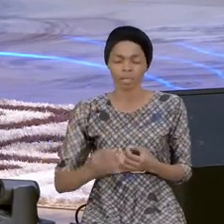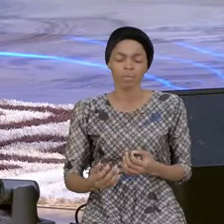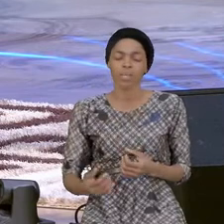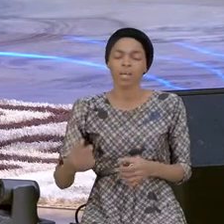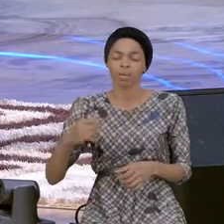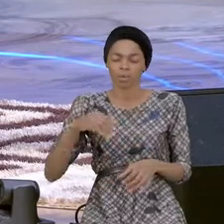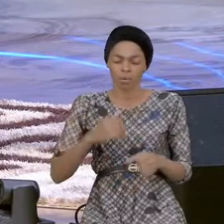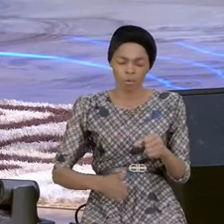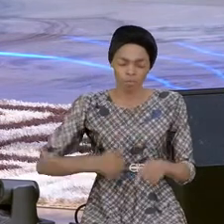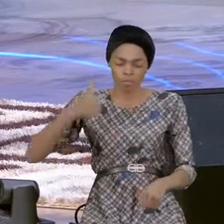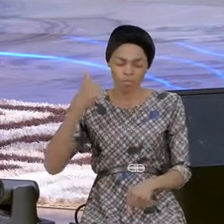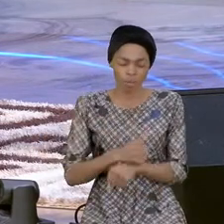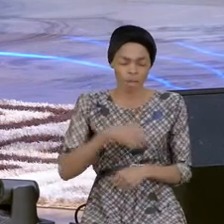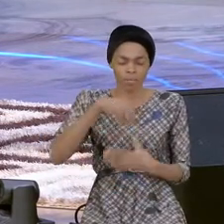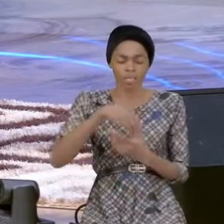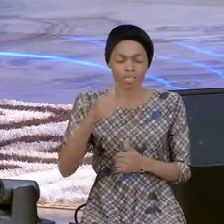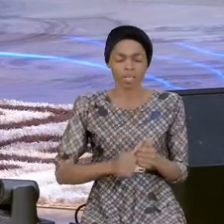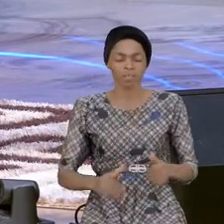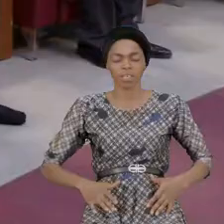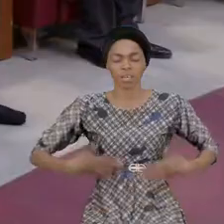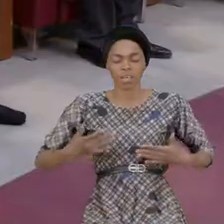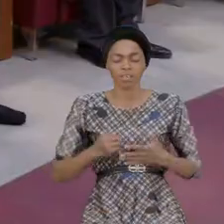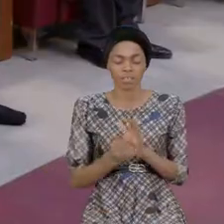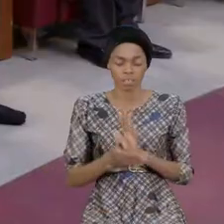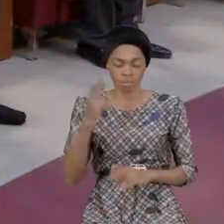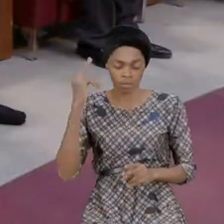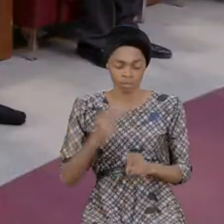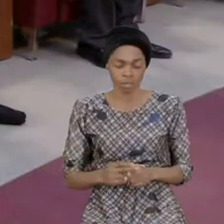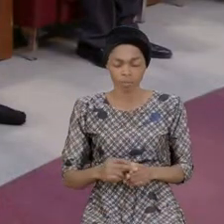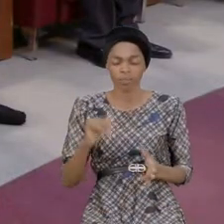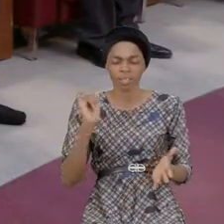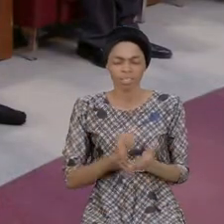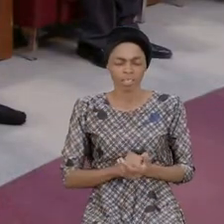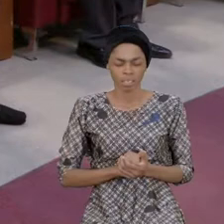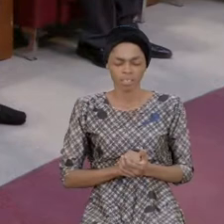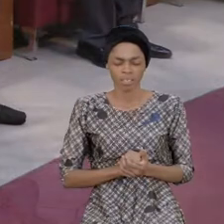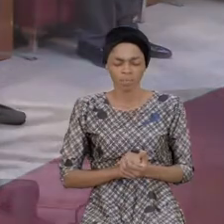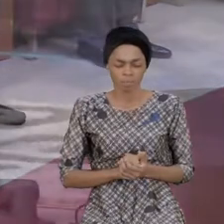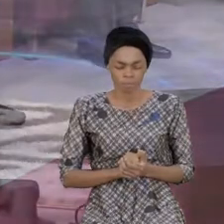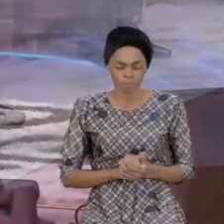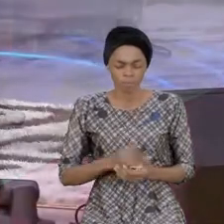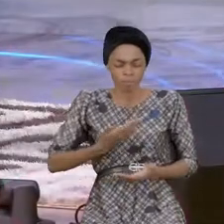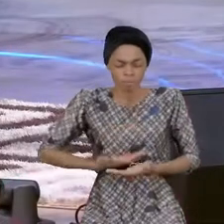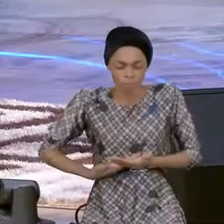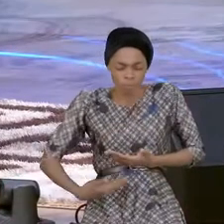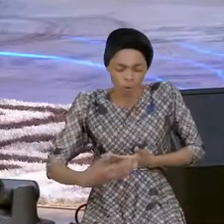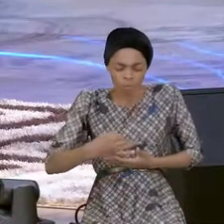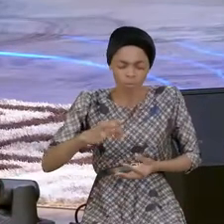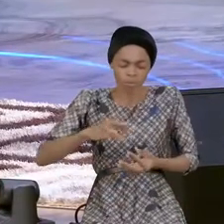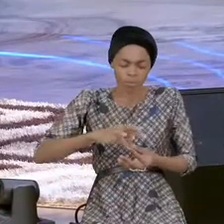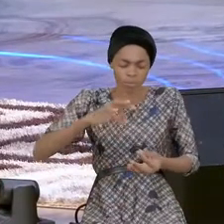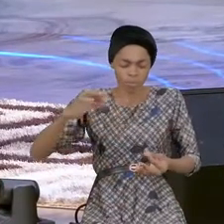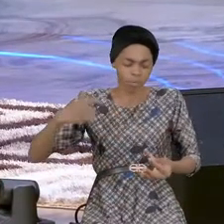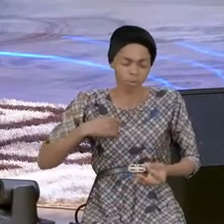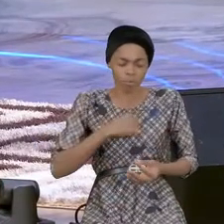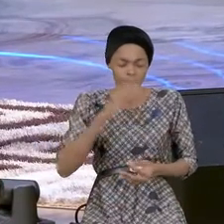reaffirmed in every life in Jesus' name. That born of the Spirit will walk in